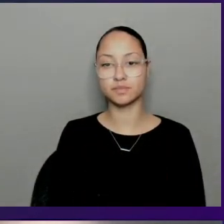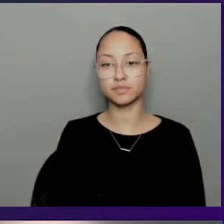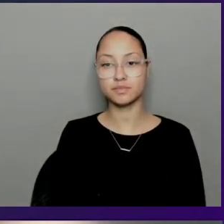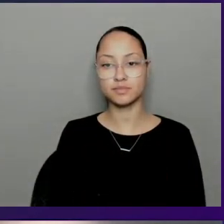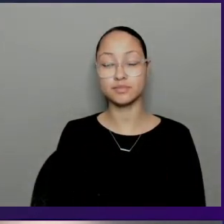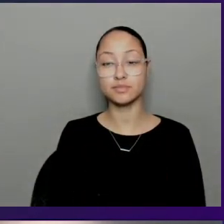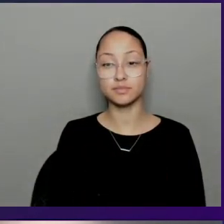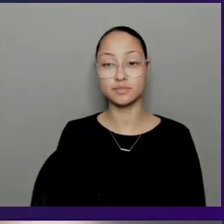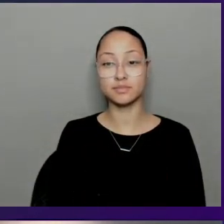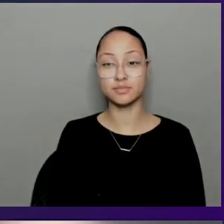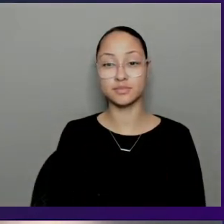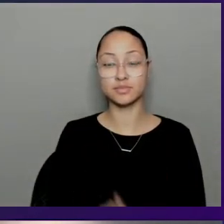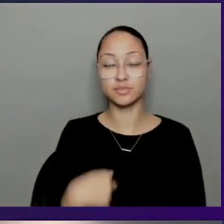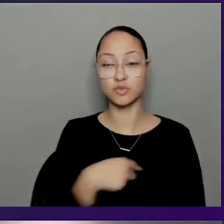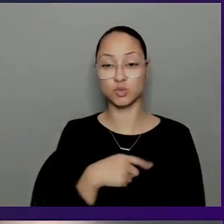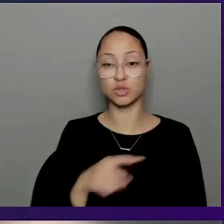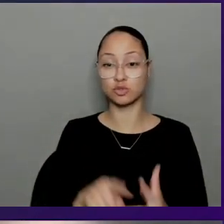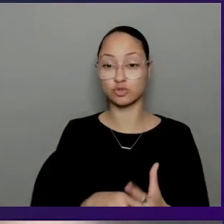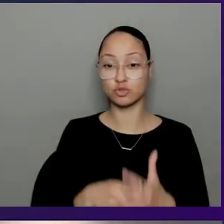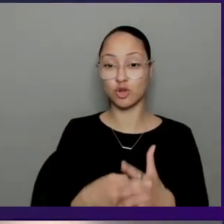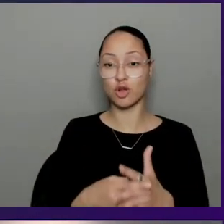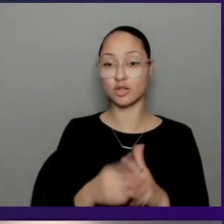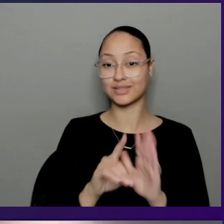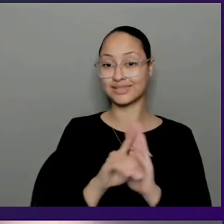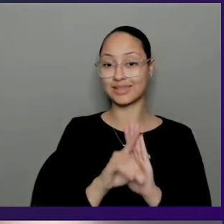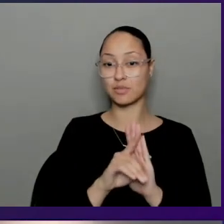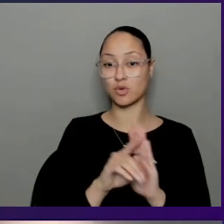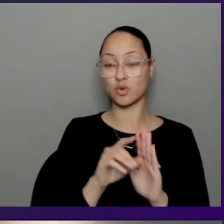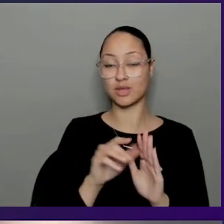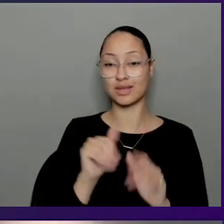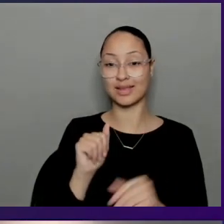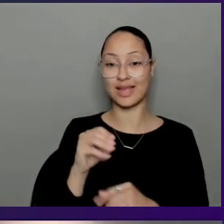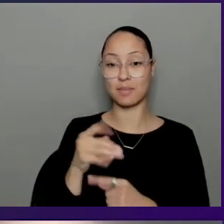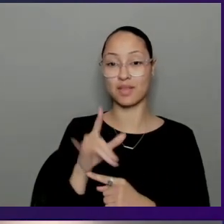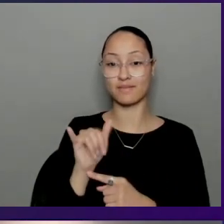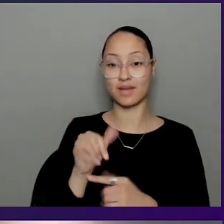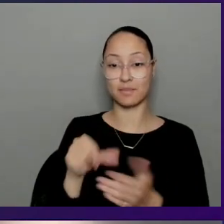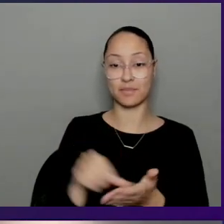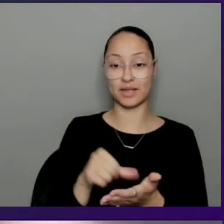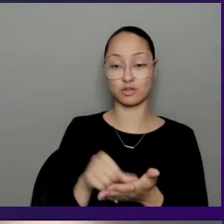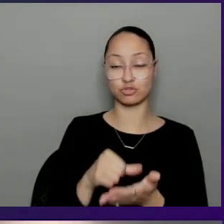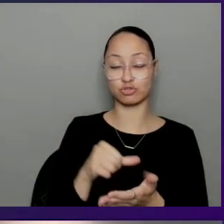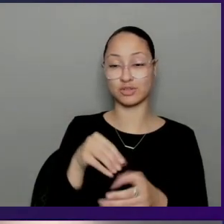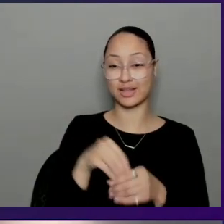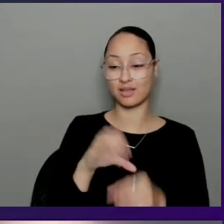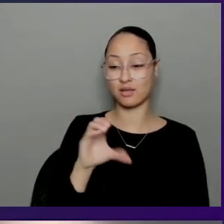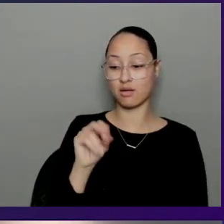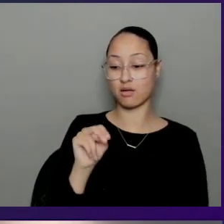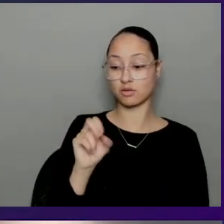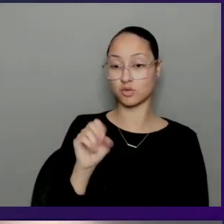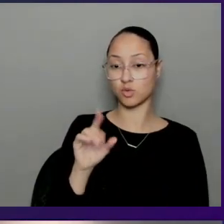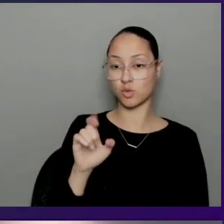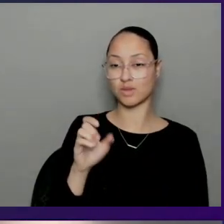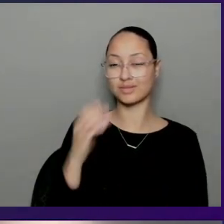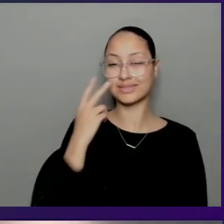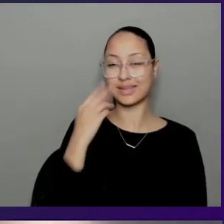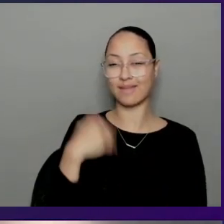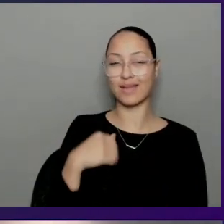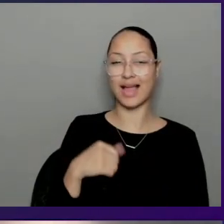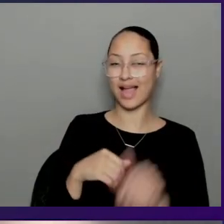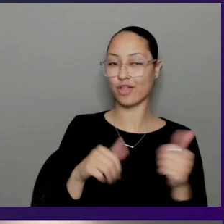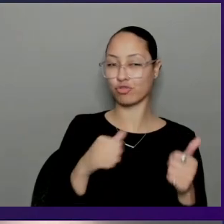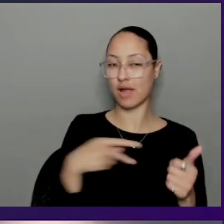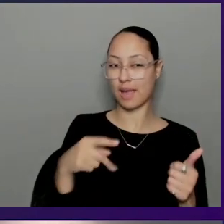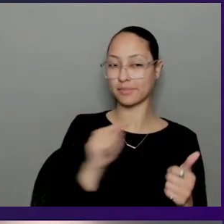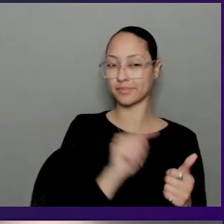So we start our demo in the Amplify page. In the AWS console, you see we already have other apps. And if we click the New